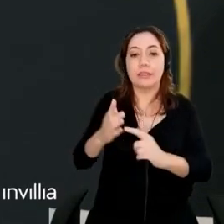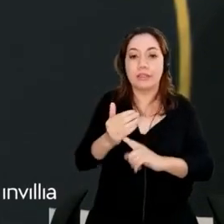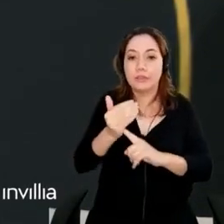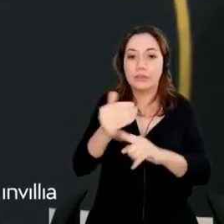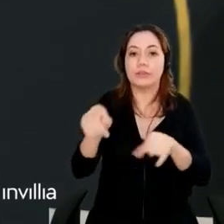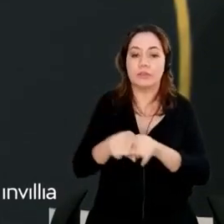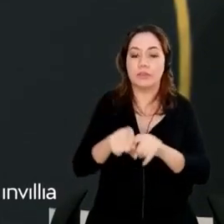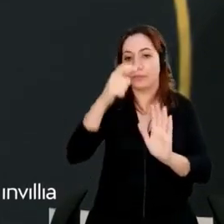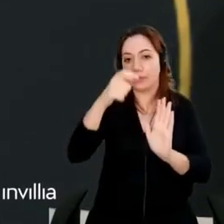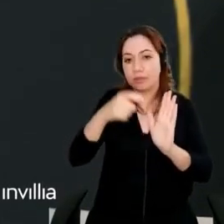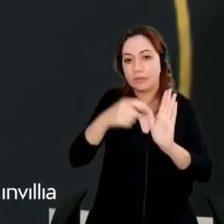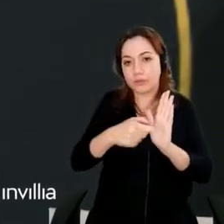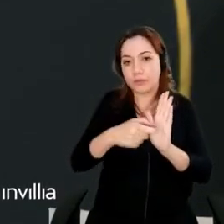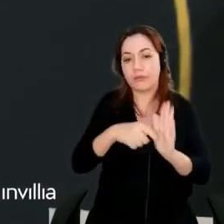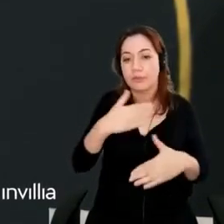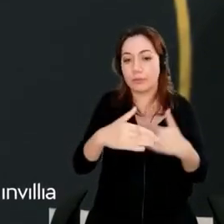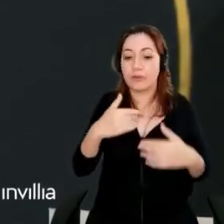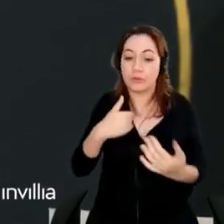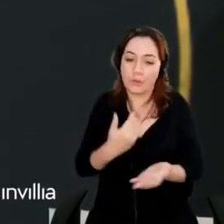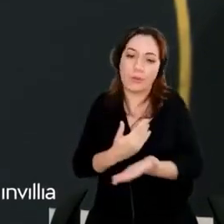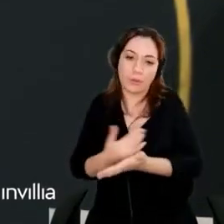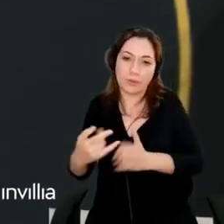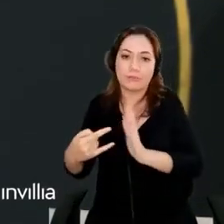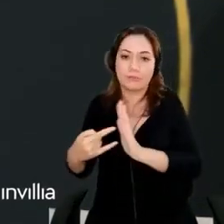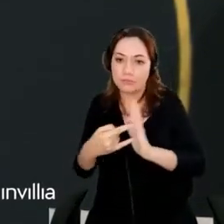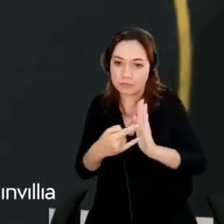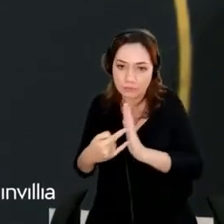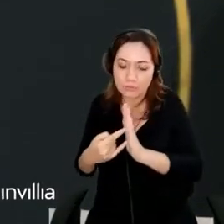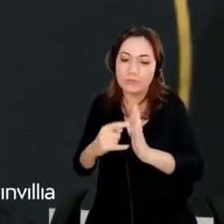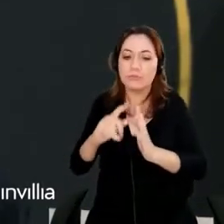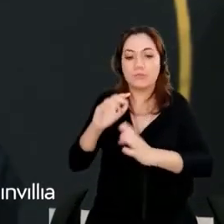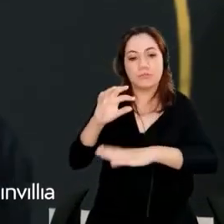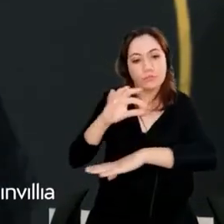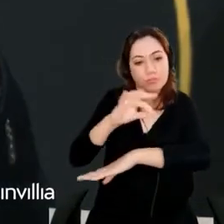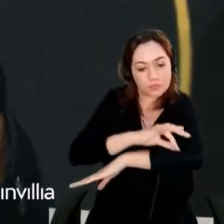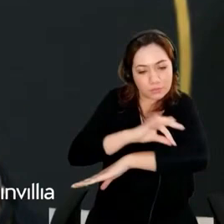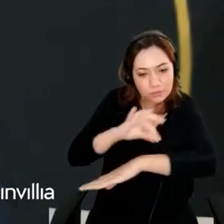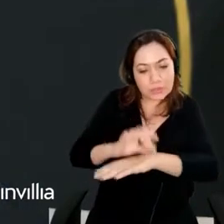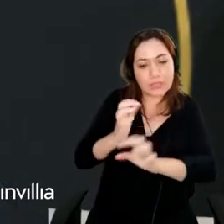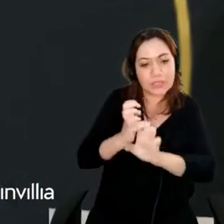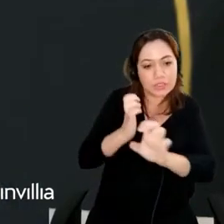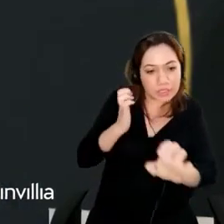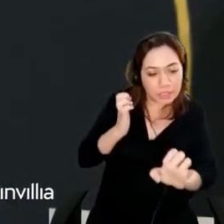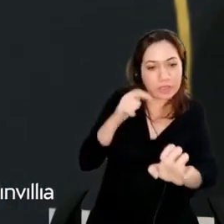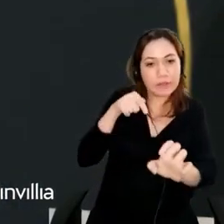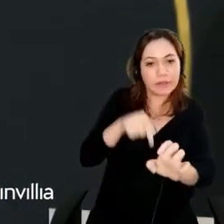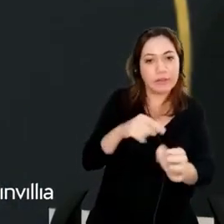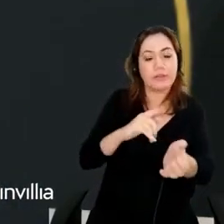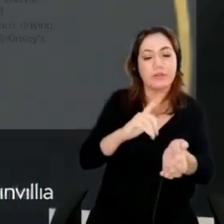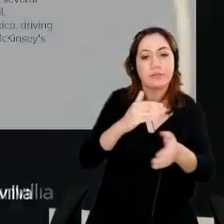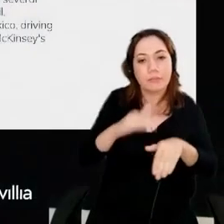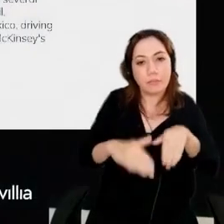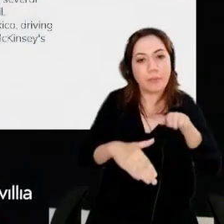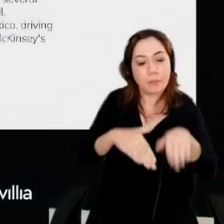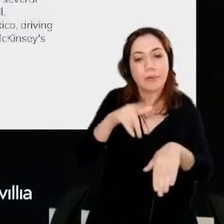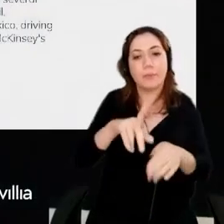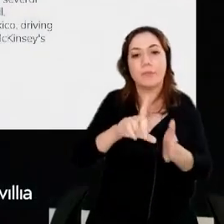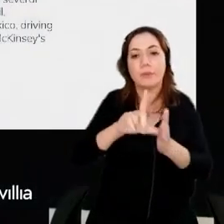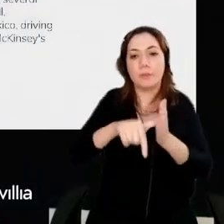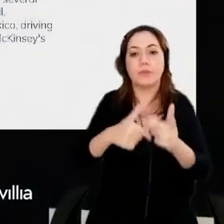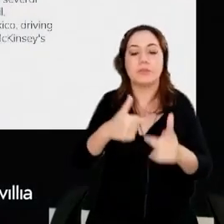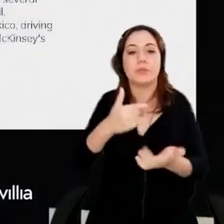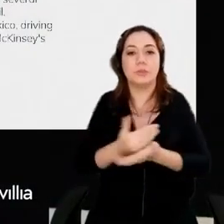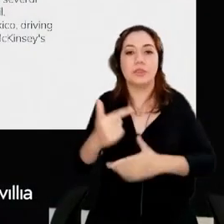then engineer, architect, then started to work more as